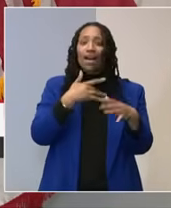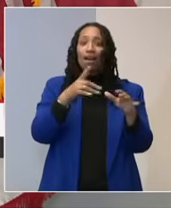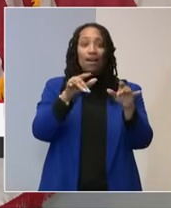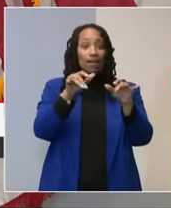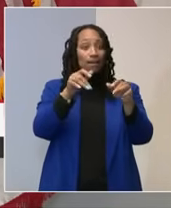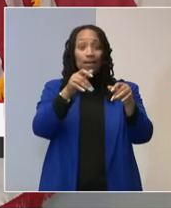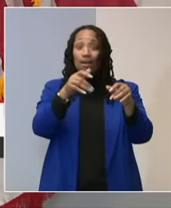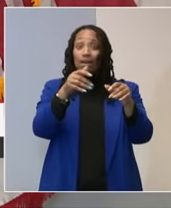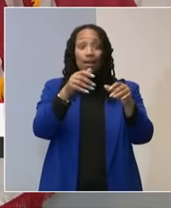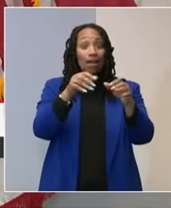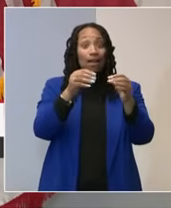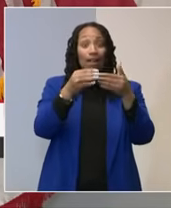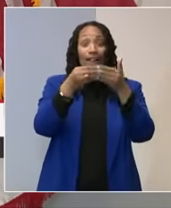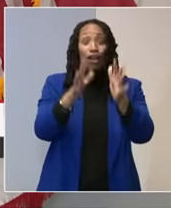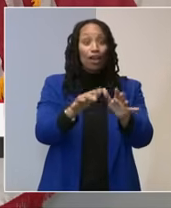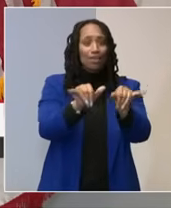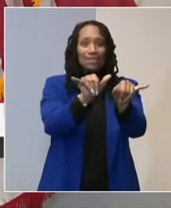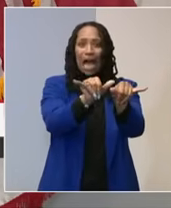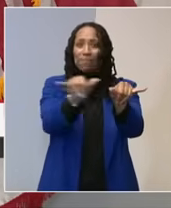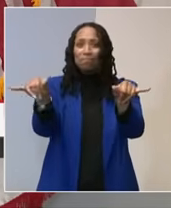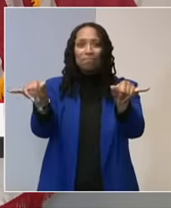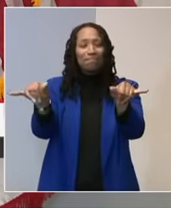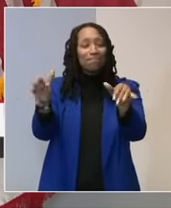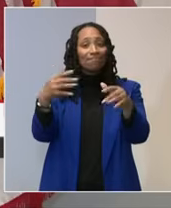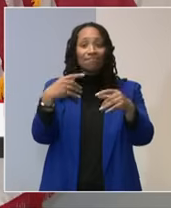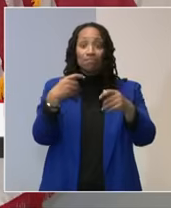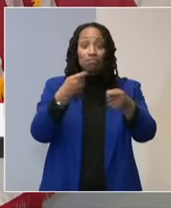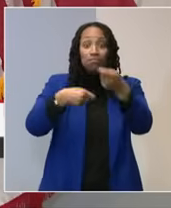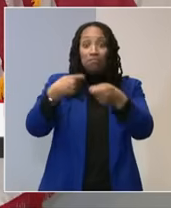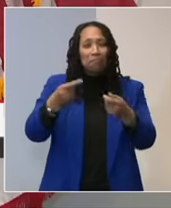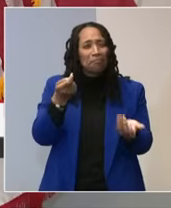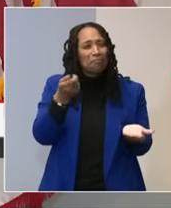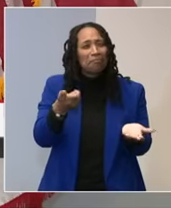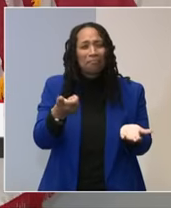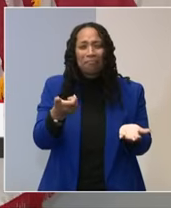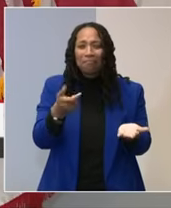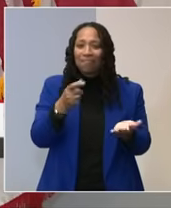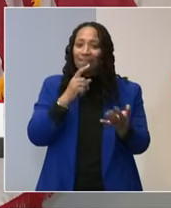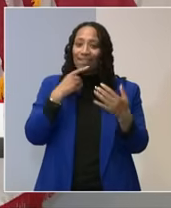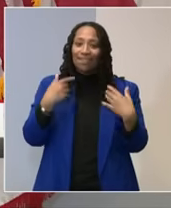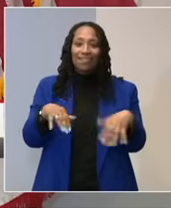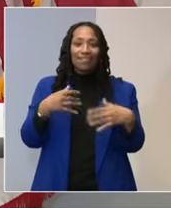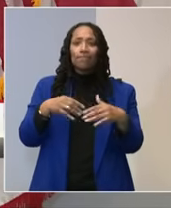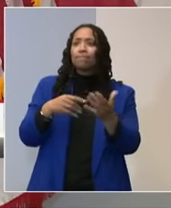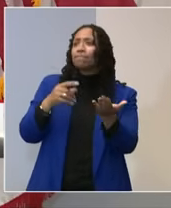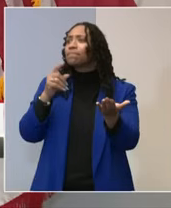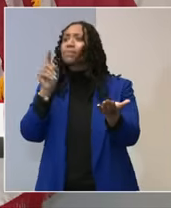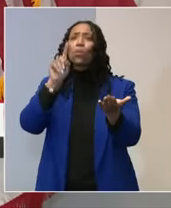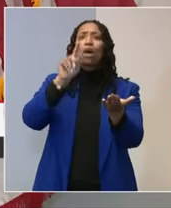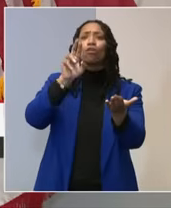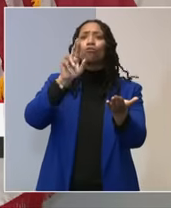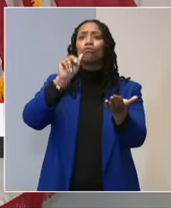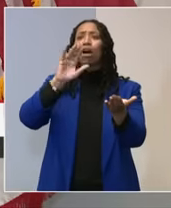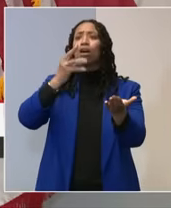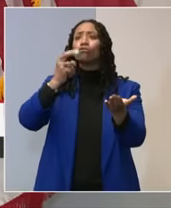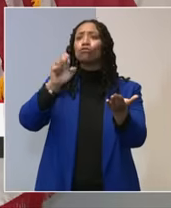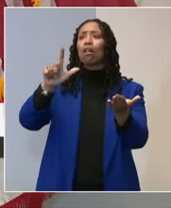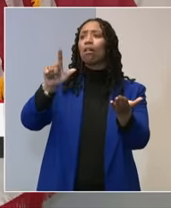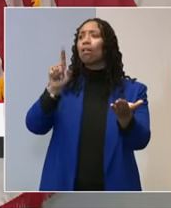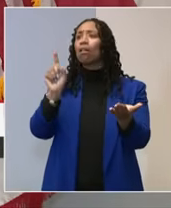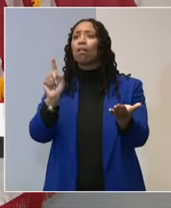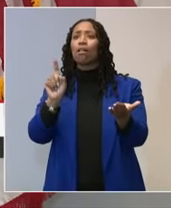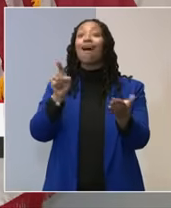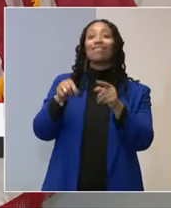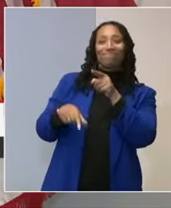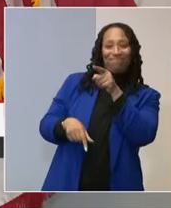really complicated issues. Where's Rachel? Rachel Pierre is here. Her predecessor served for 10 years at